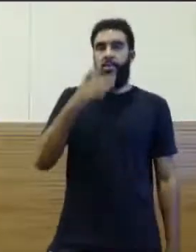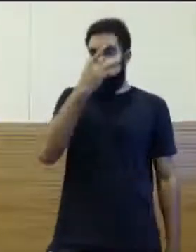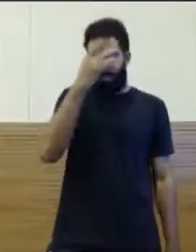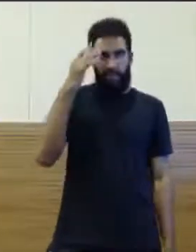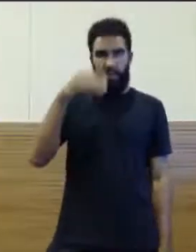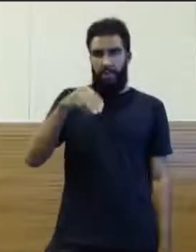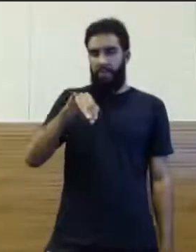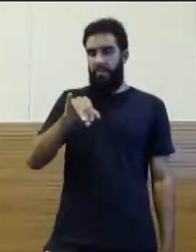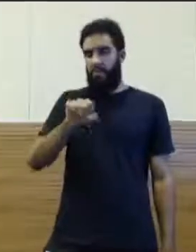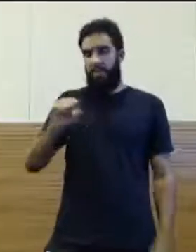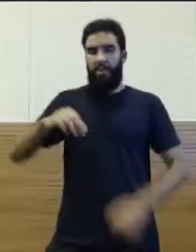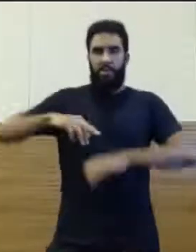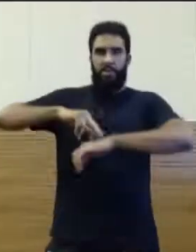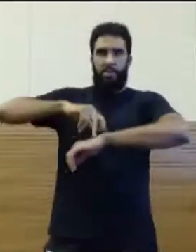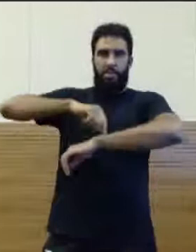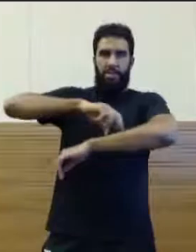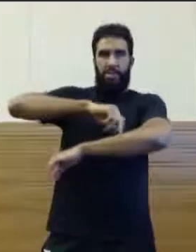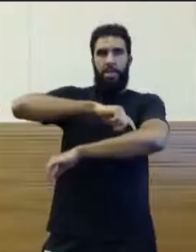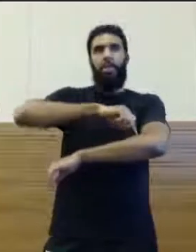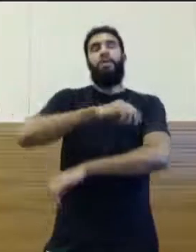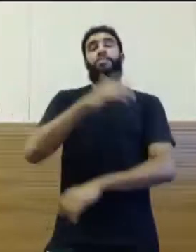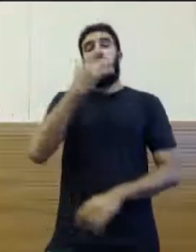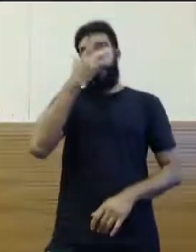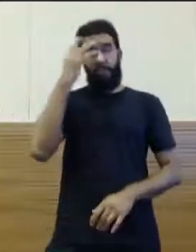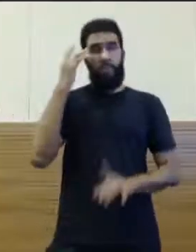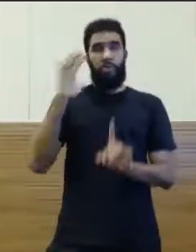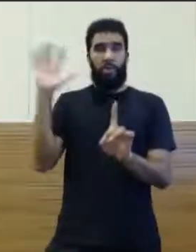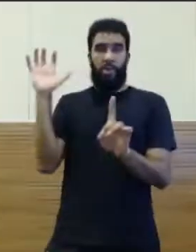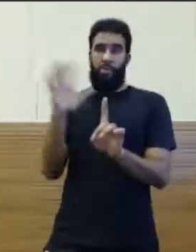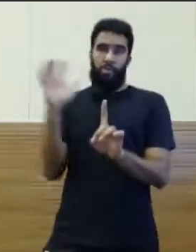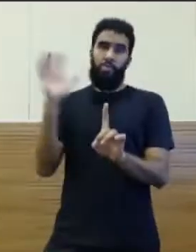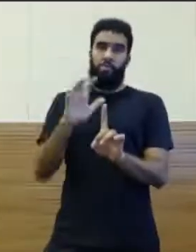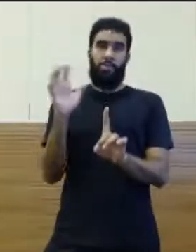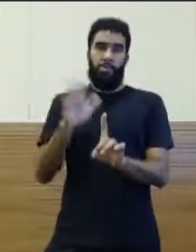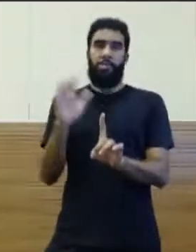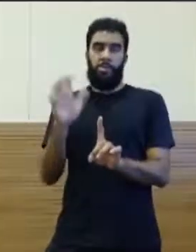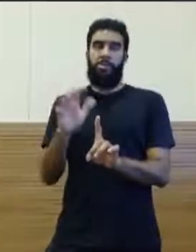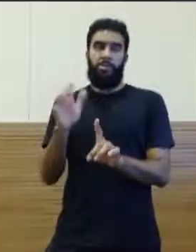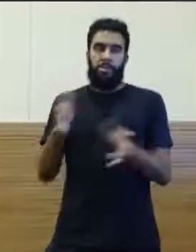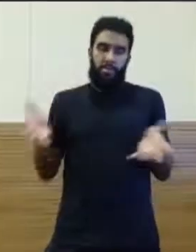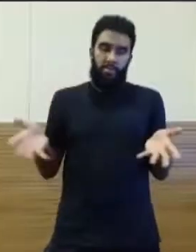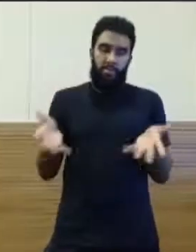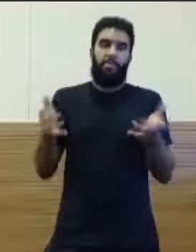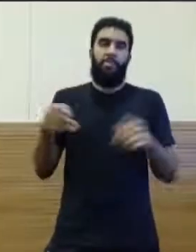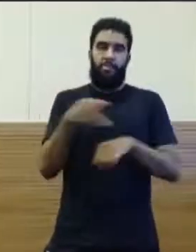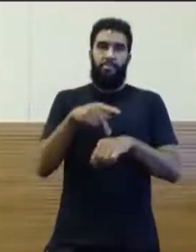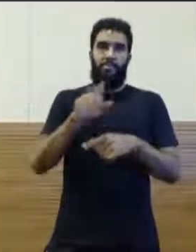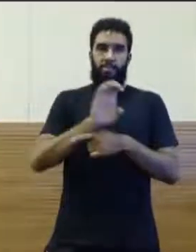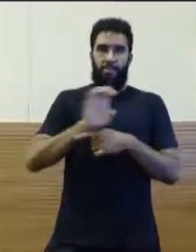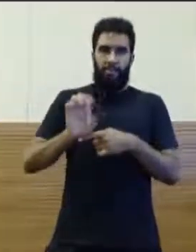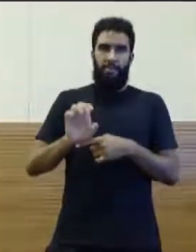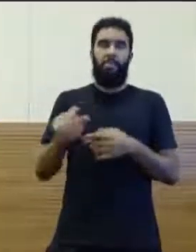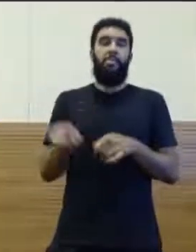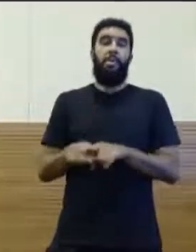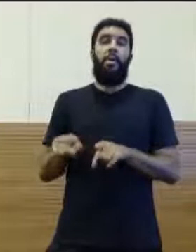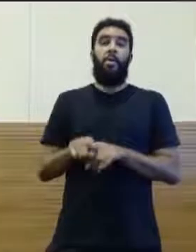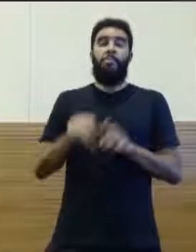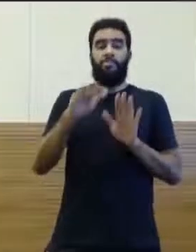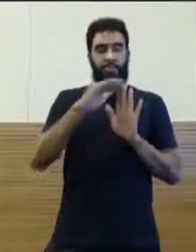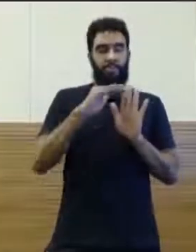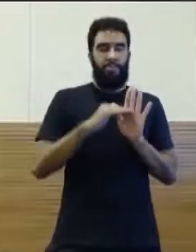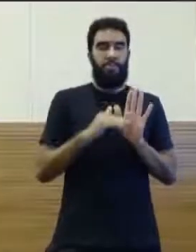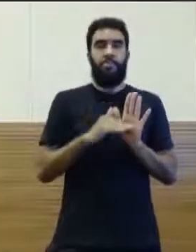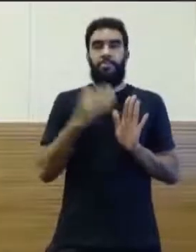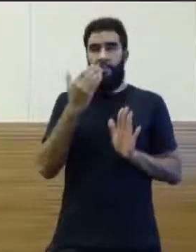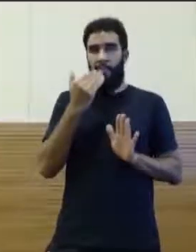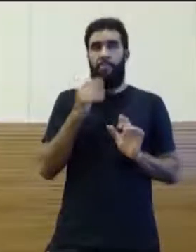ex-Miss Ecuador, many people that were influenced a lot the country, and an activation of what are